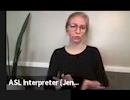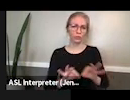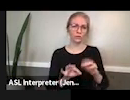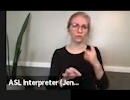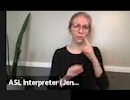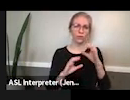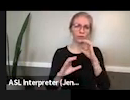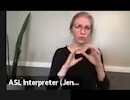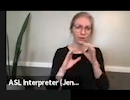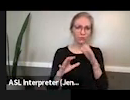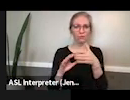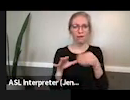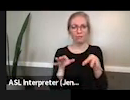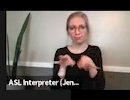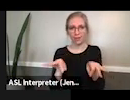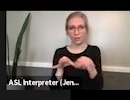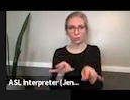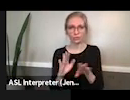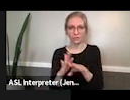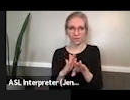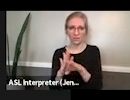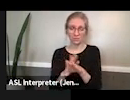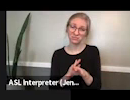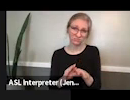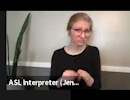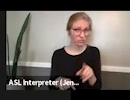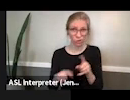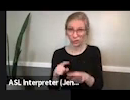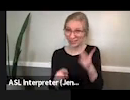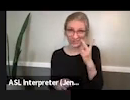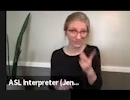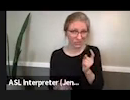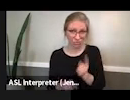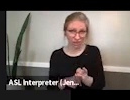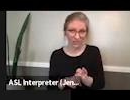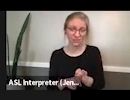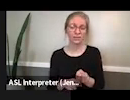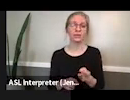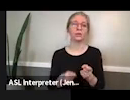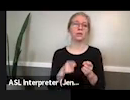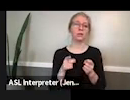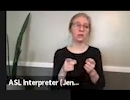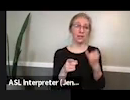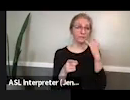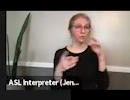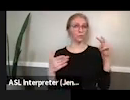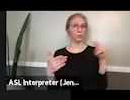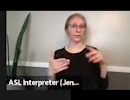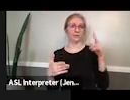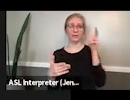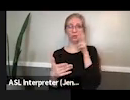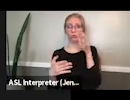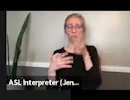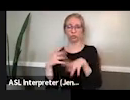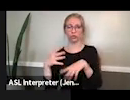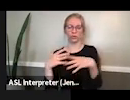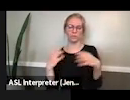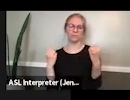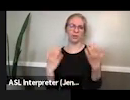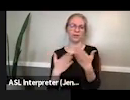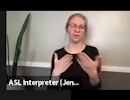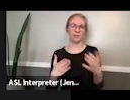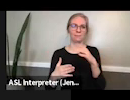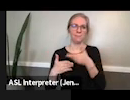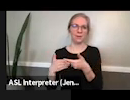language development. And it's invisible, right? And if you look at the hearing chart, there's a lot of things babies do in those first few months